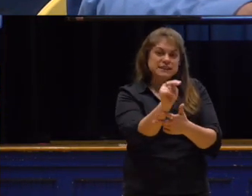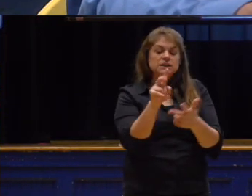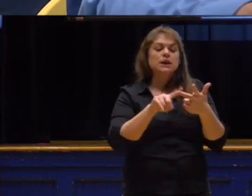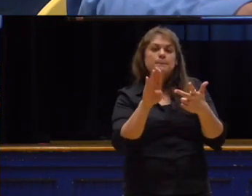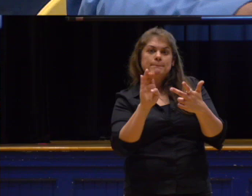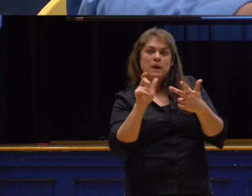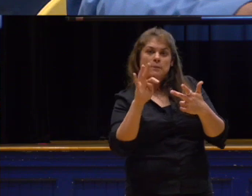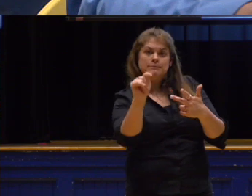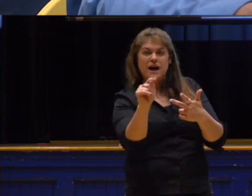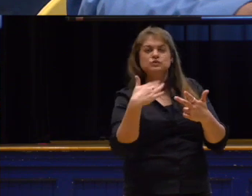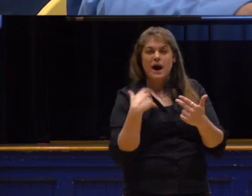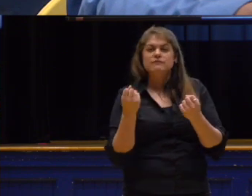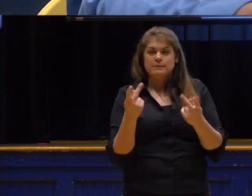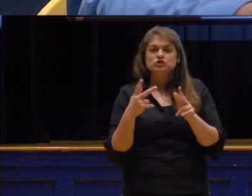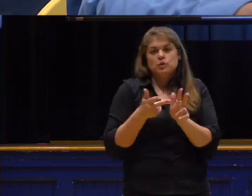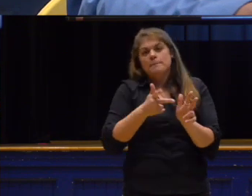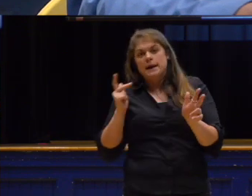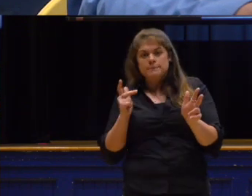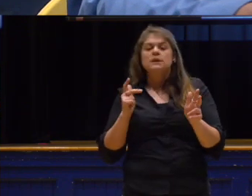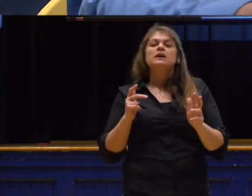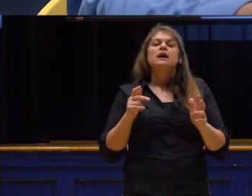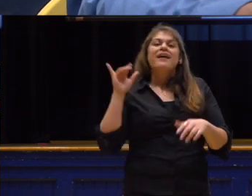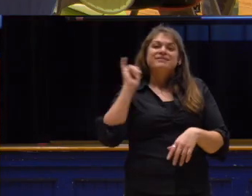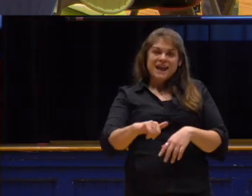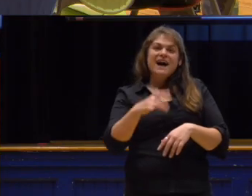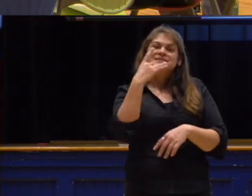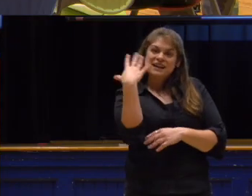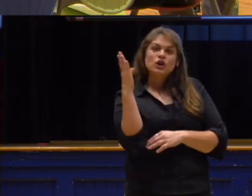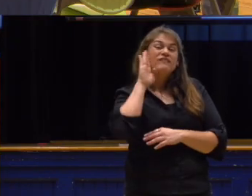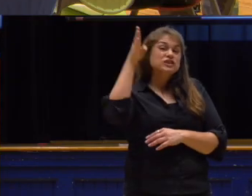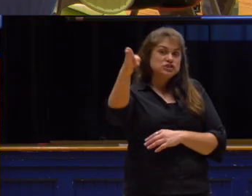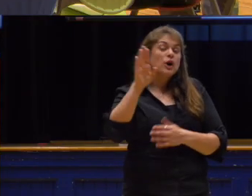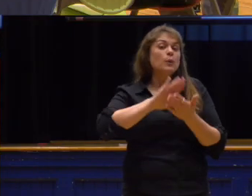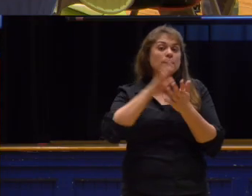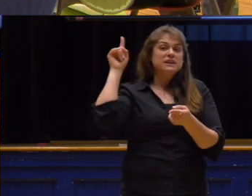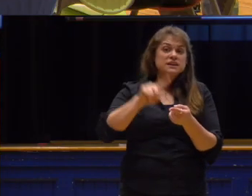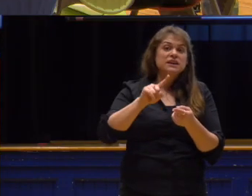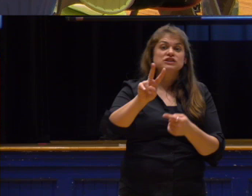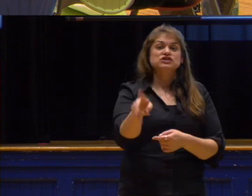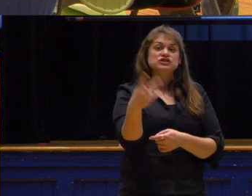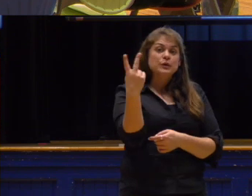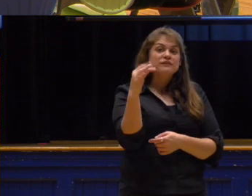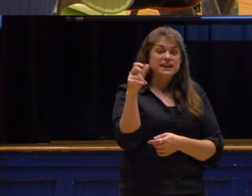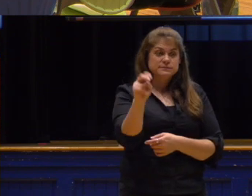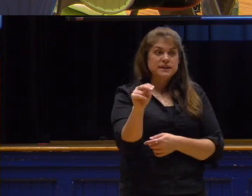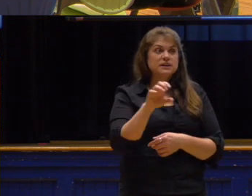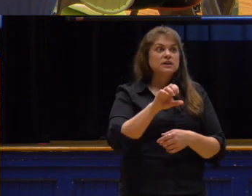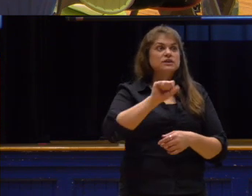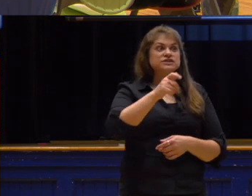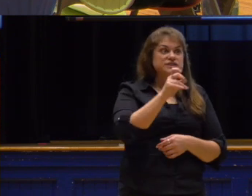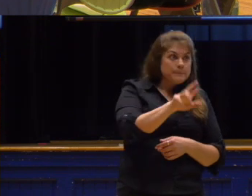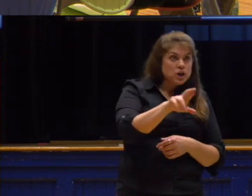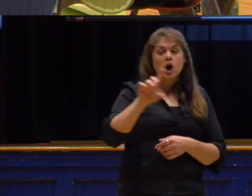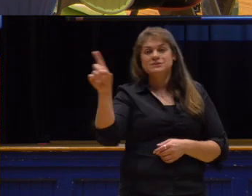Dickinson, then Belmont, so you have an opportunity to back up. That signal in the future is going to be 2-phase. Sumner Avenue, Dickinson,